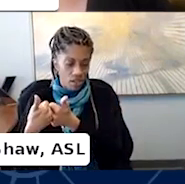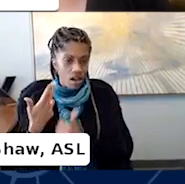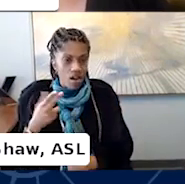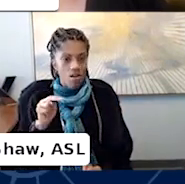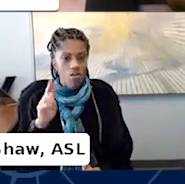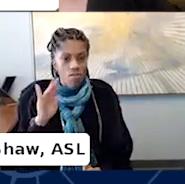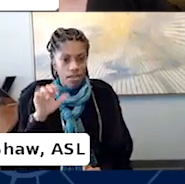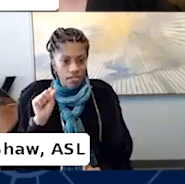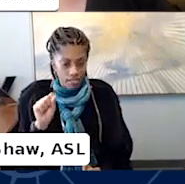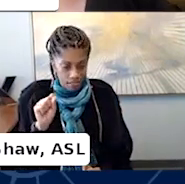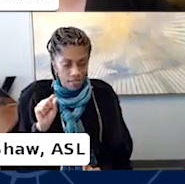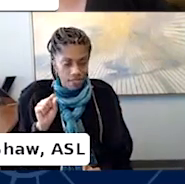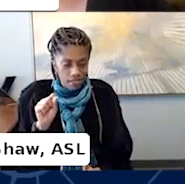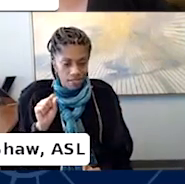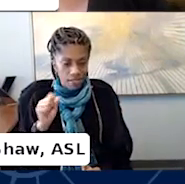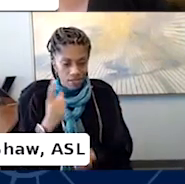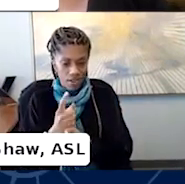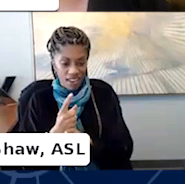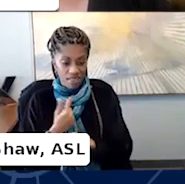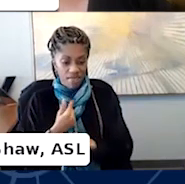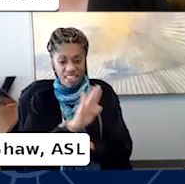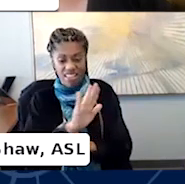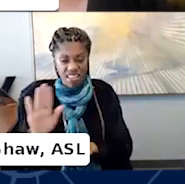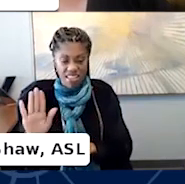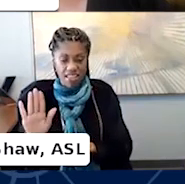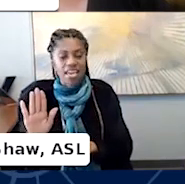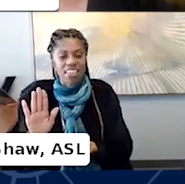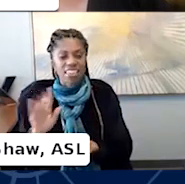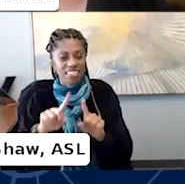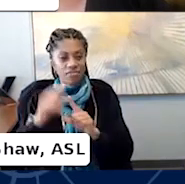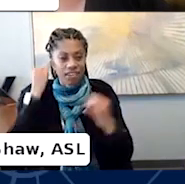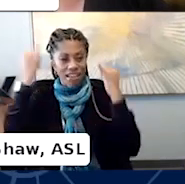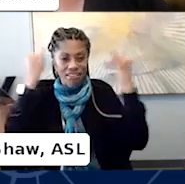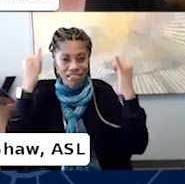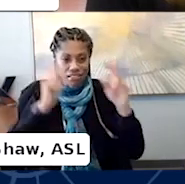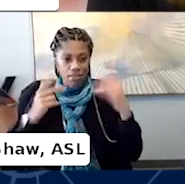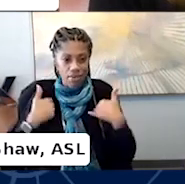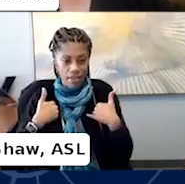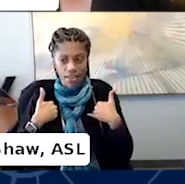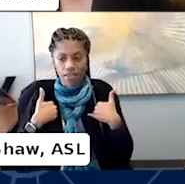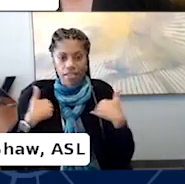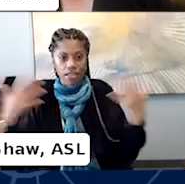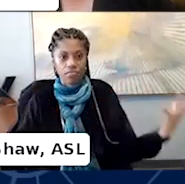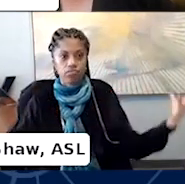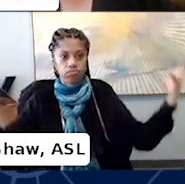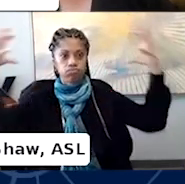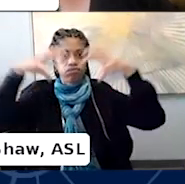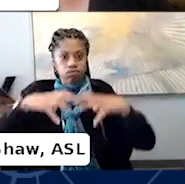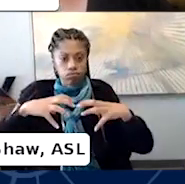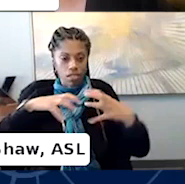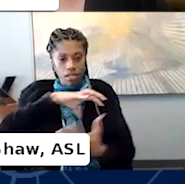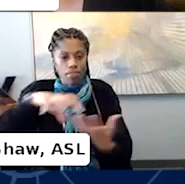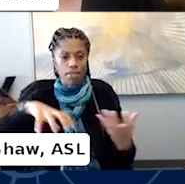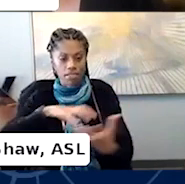people together across different ideologies to connect across difference. And then we'll also hear